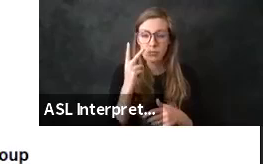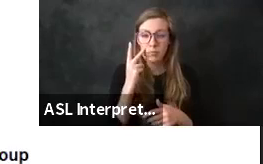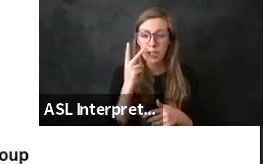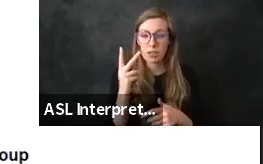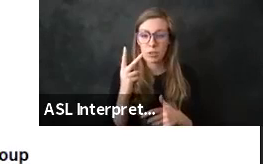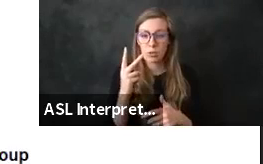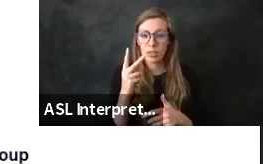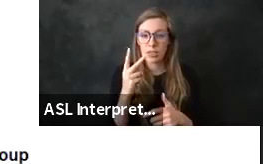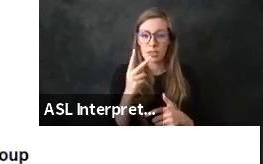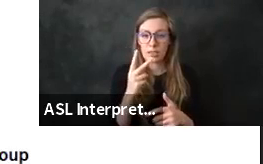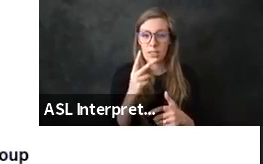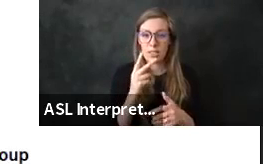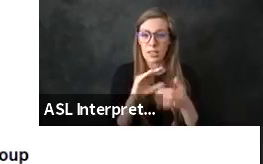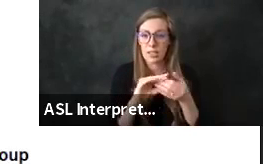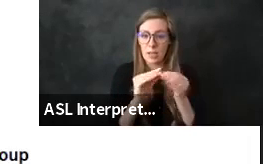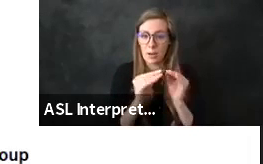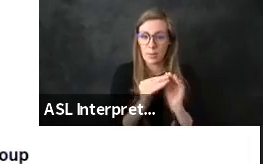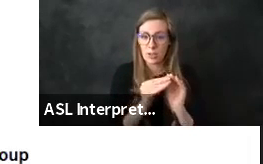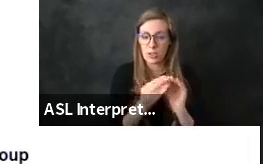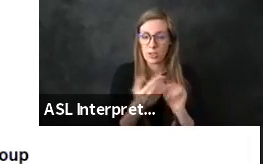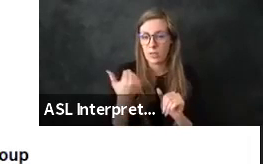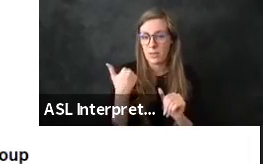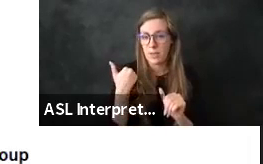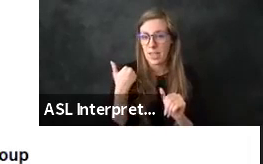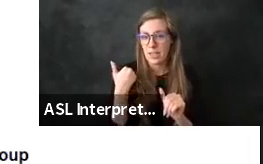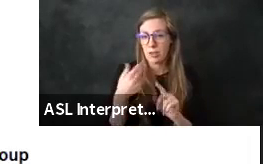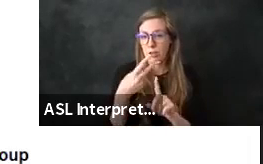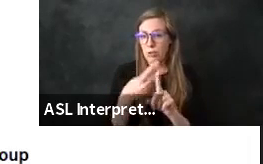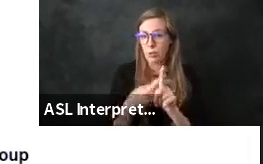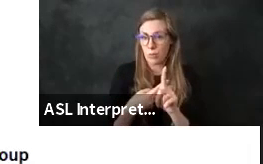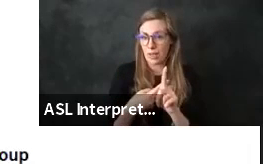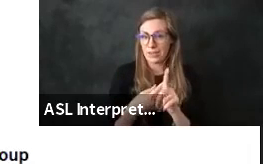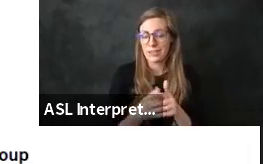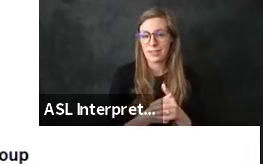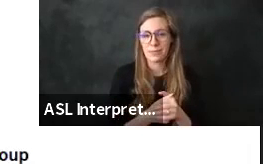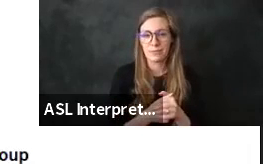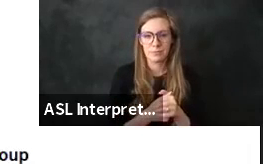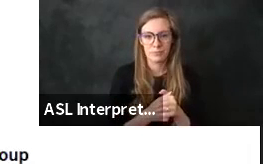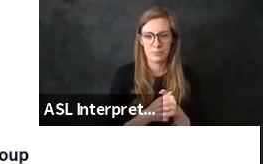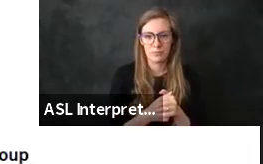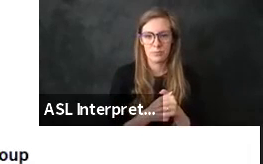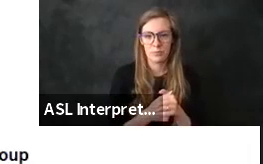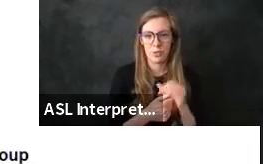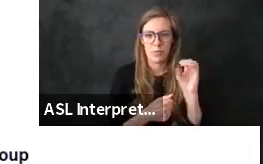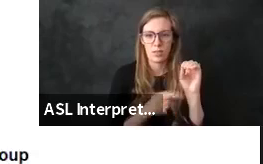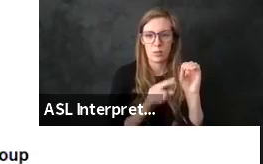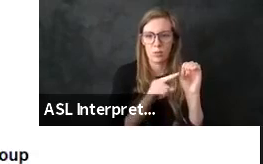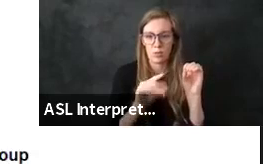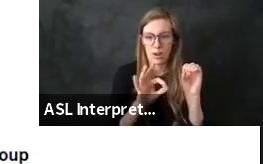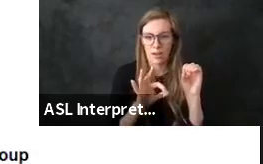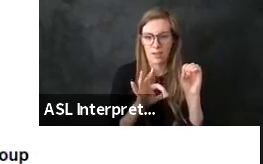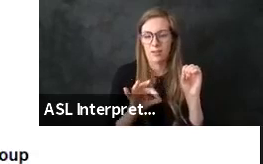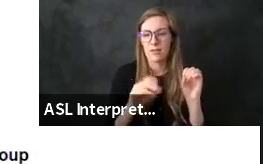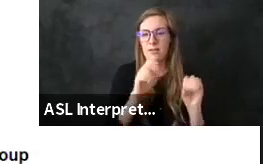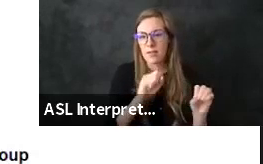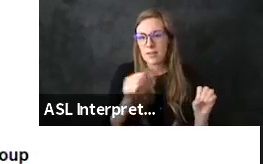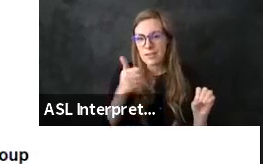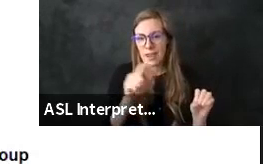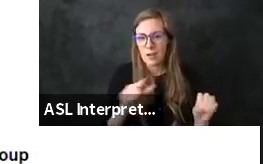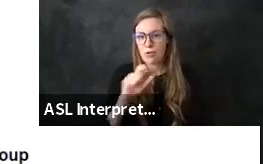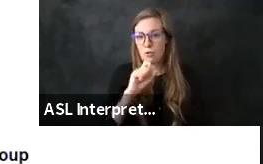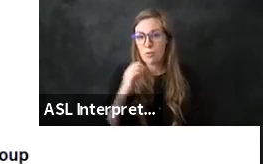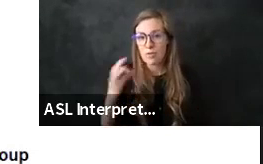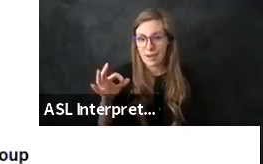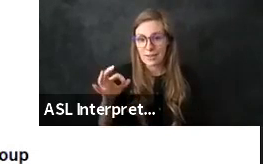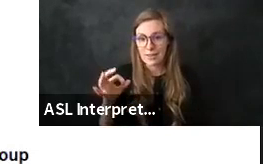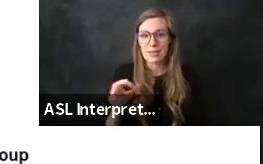in cases over the last 60 days. So this is looking at 0 to 9-year-olds, 10 to